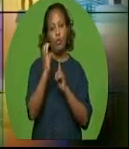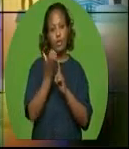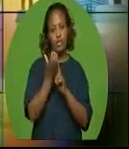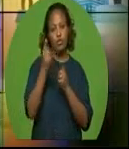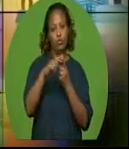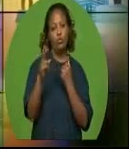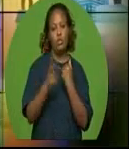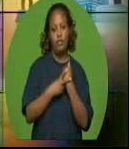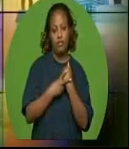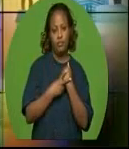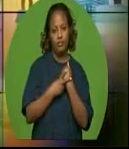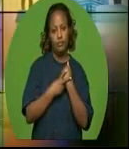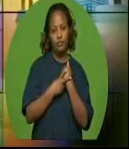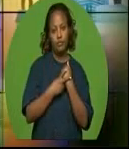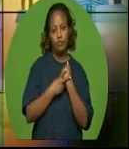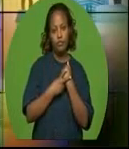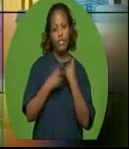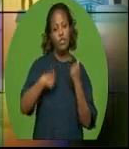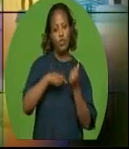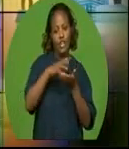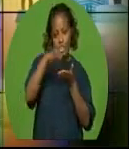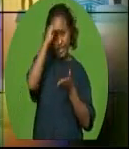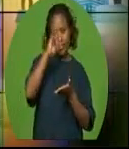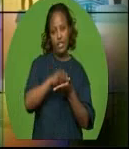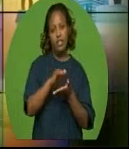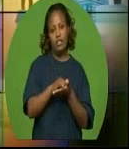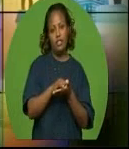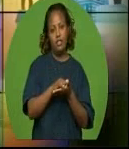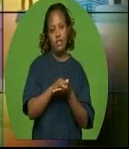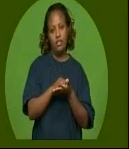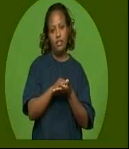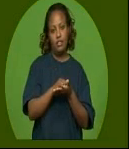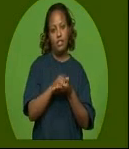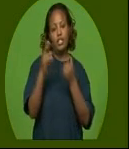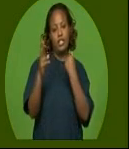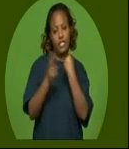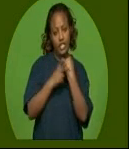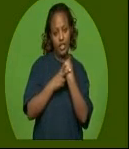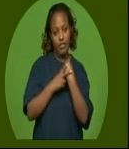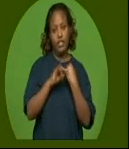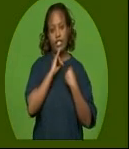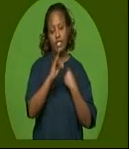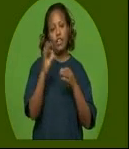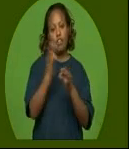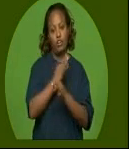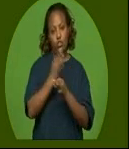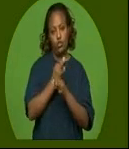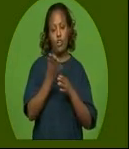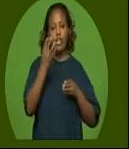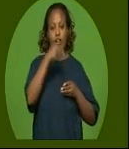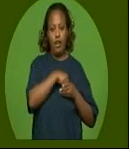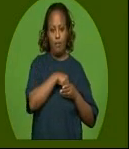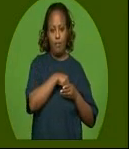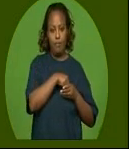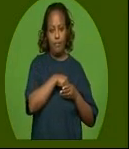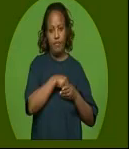average propensity to save. We learned that saving is a function of